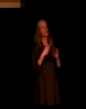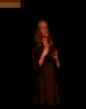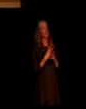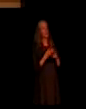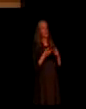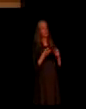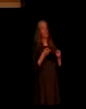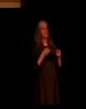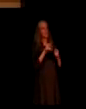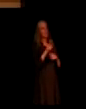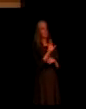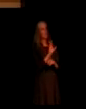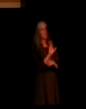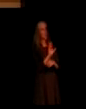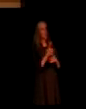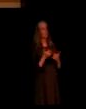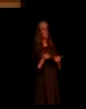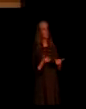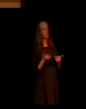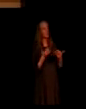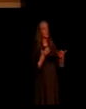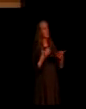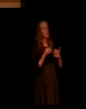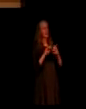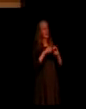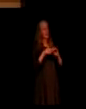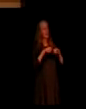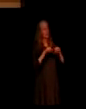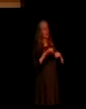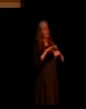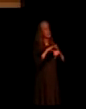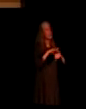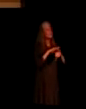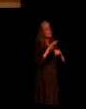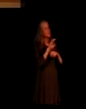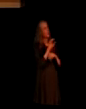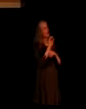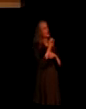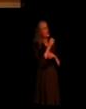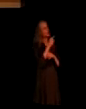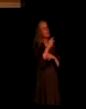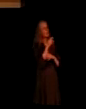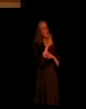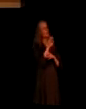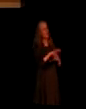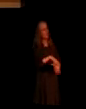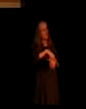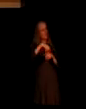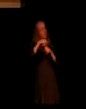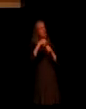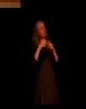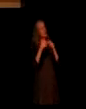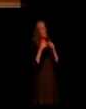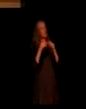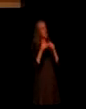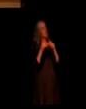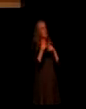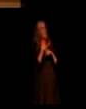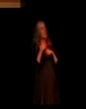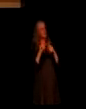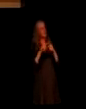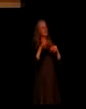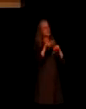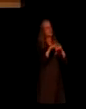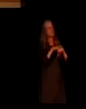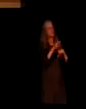is there a way we could get the terrestrial biosphere to take up more carbon and slow down